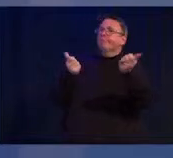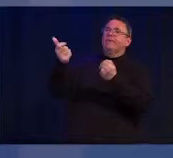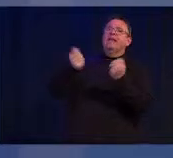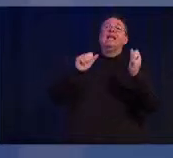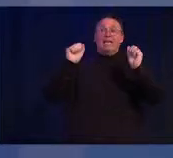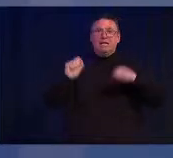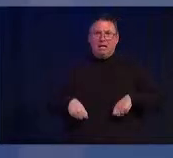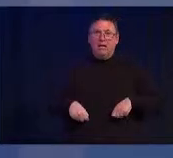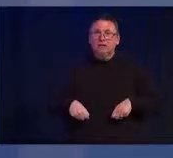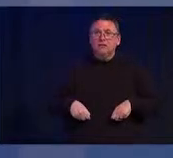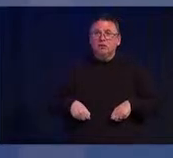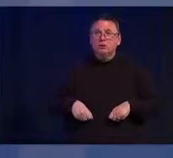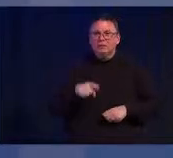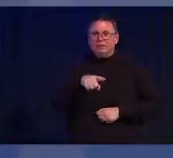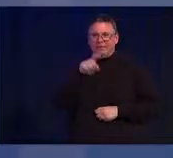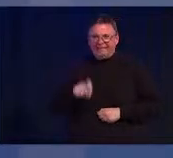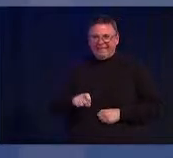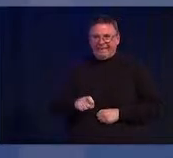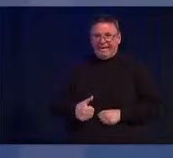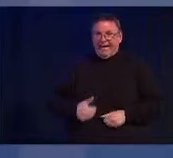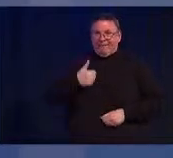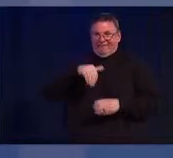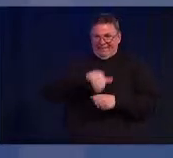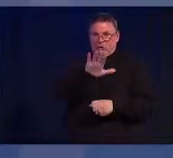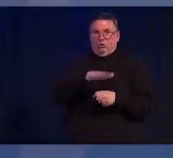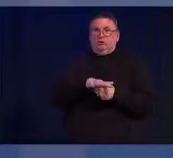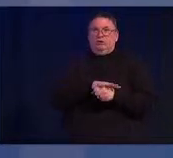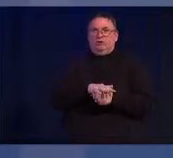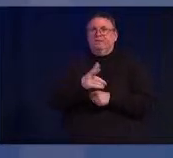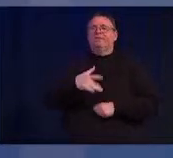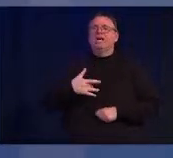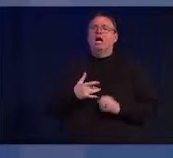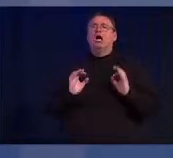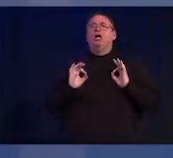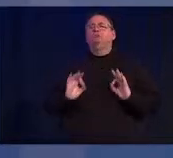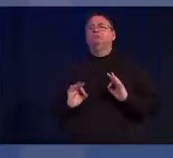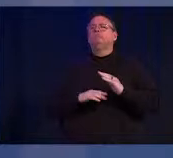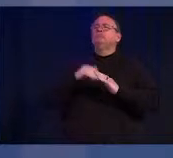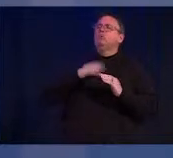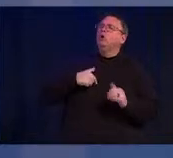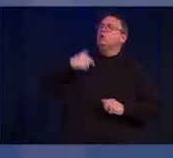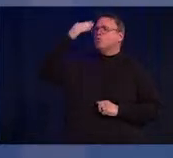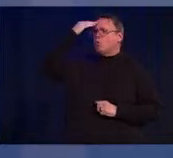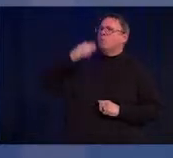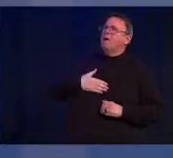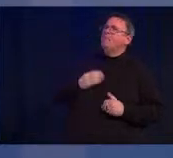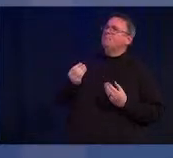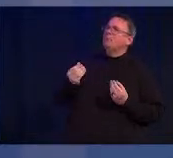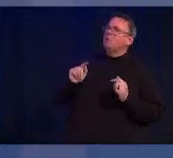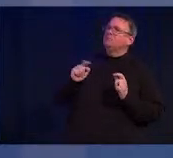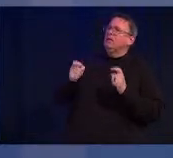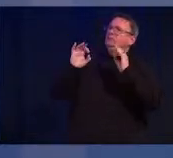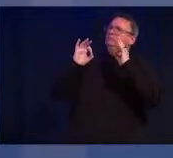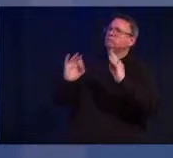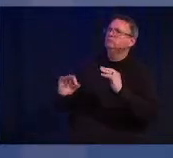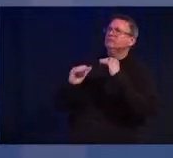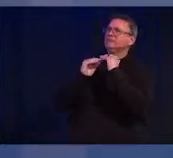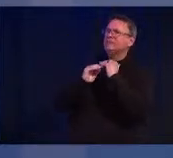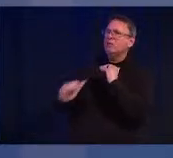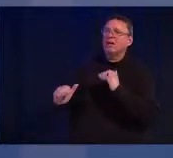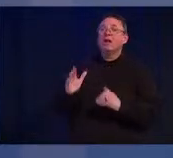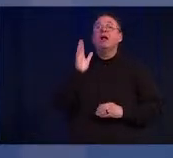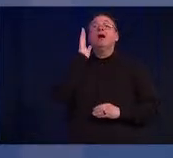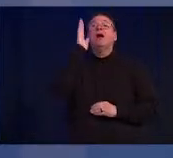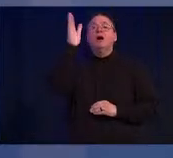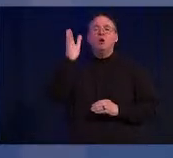be able to live in your home and have the security to know that your property taxes will never increase and that someday they